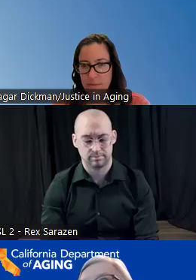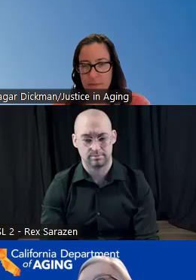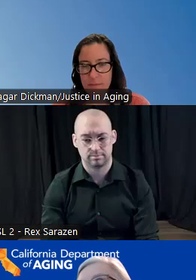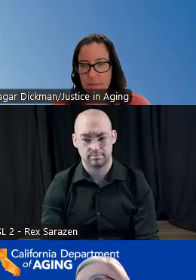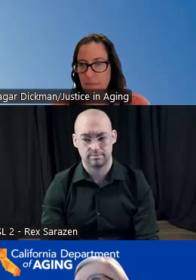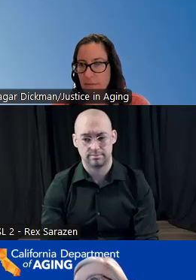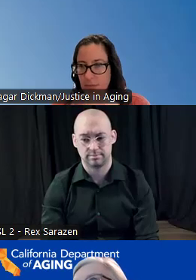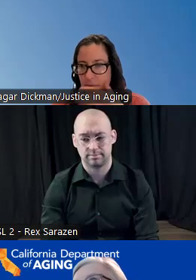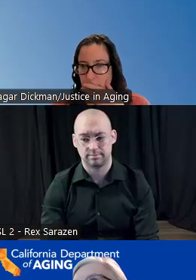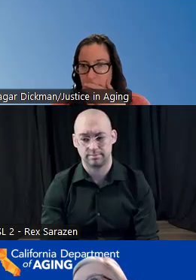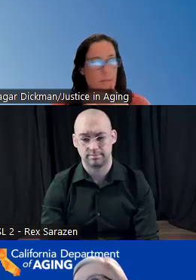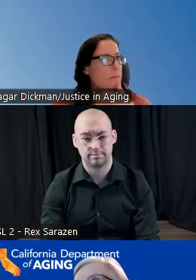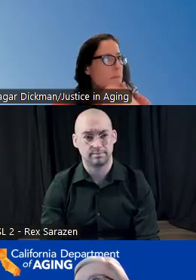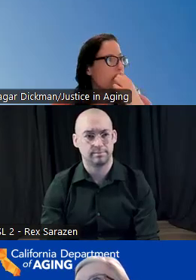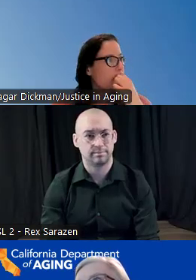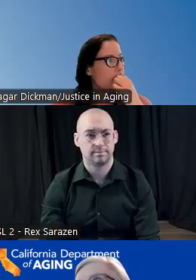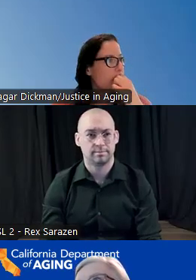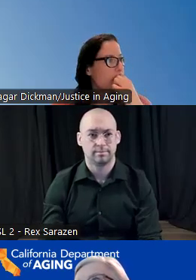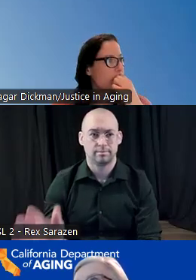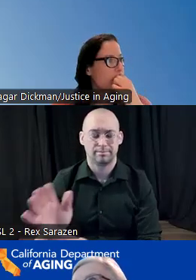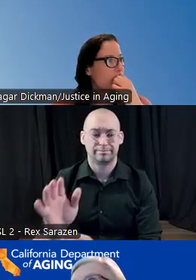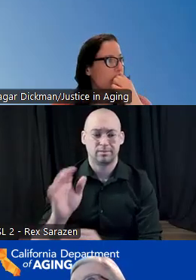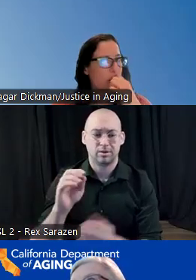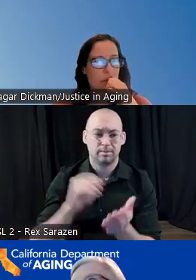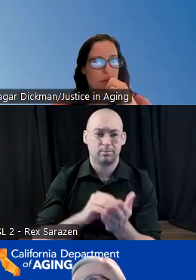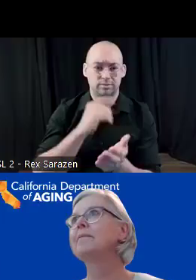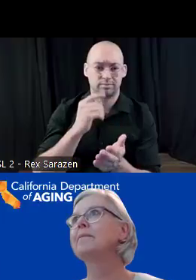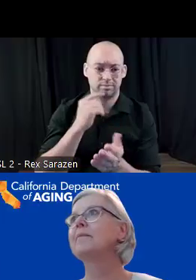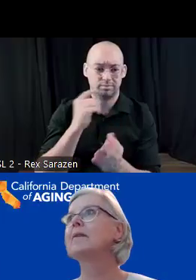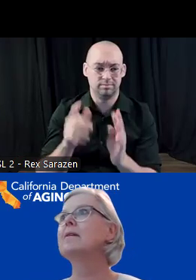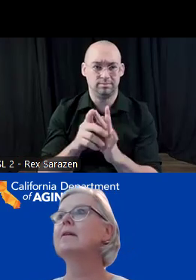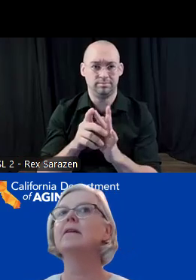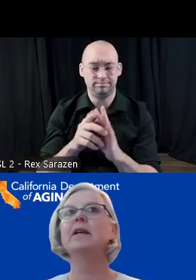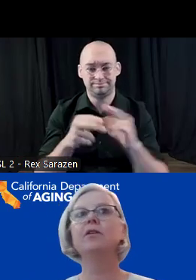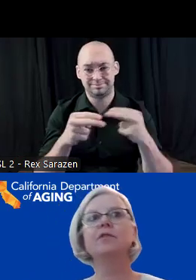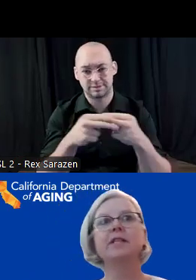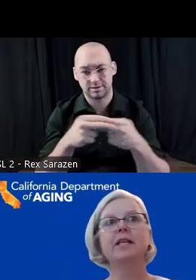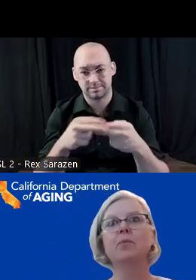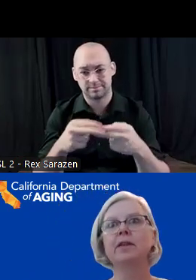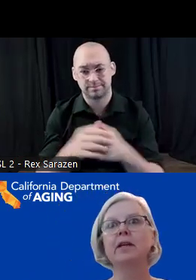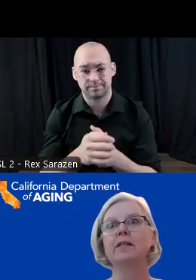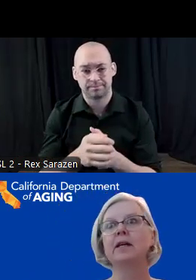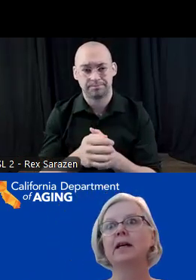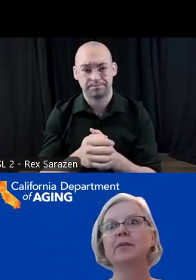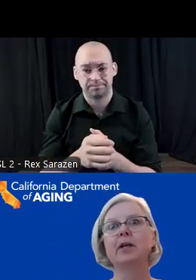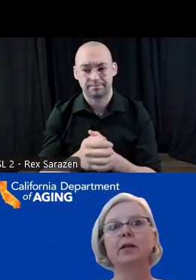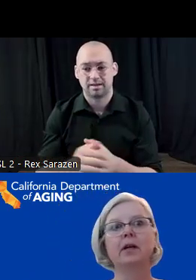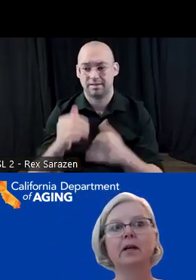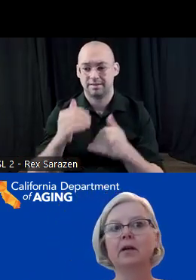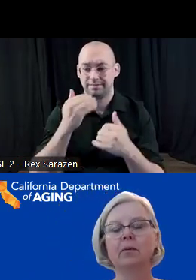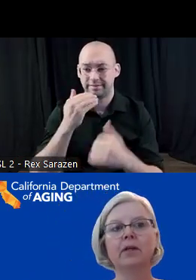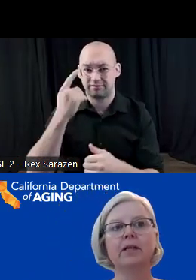Let's go ahead and put up the public comment slide. Thank you for sticking with us. It's